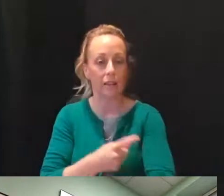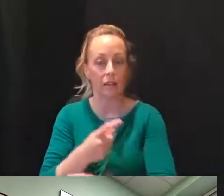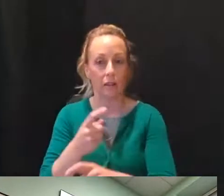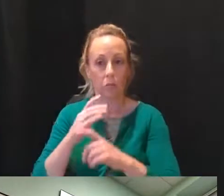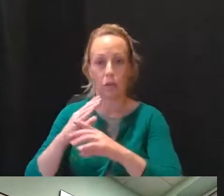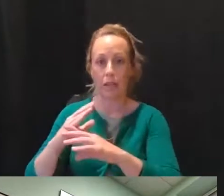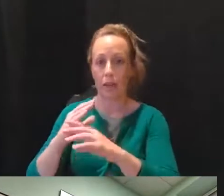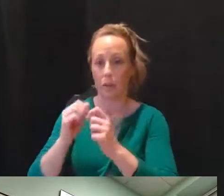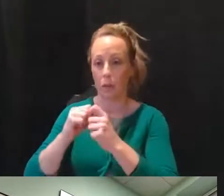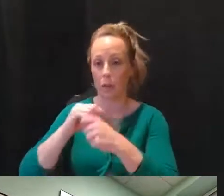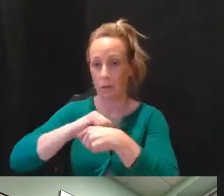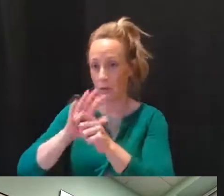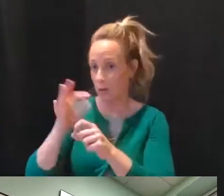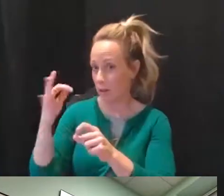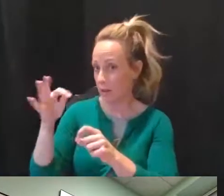against COVID-19?